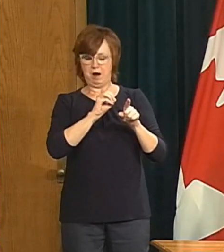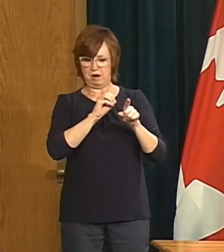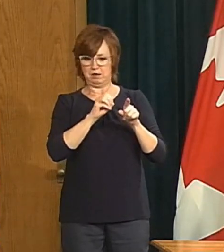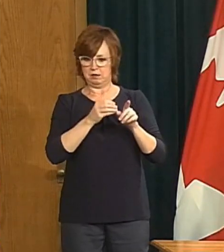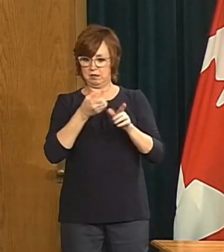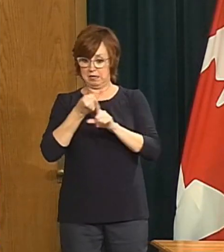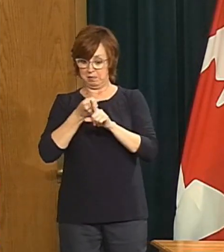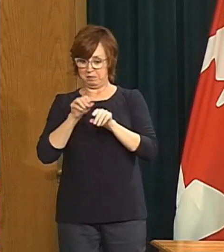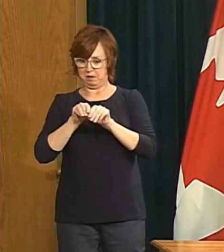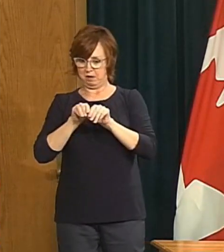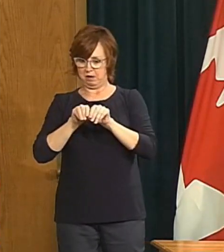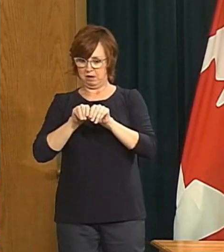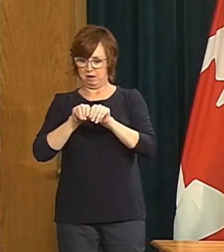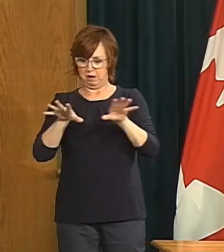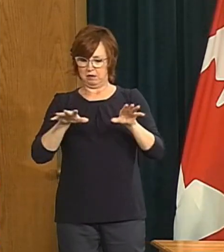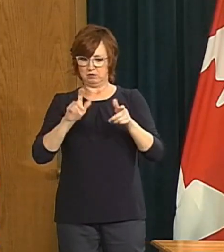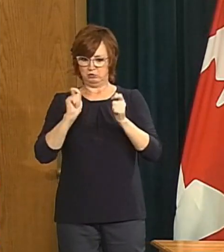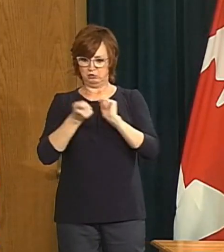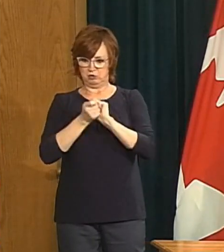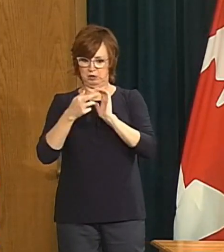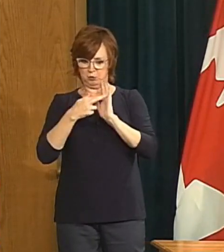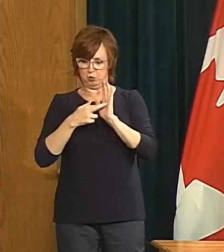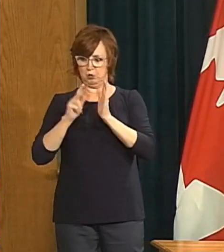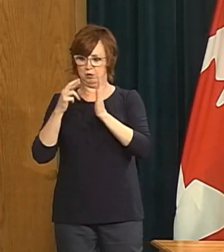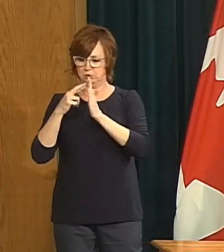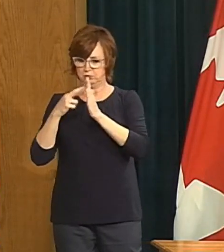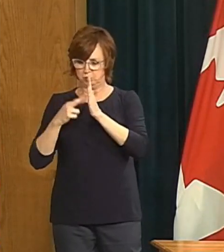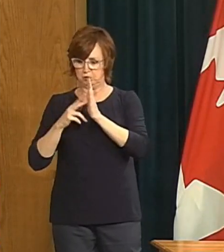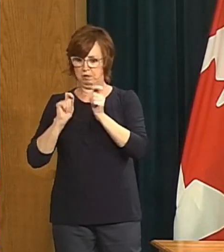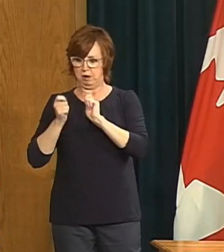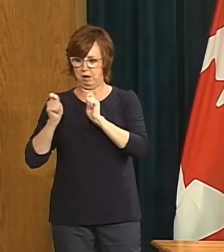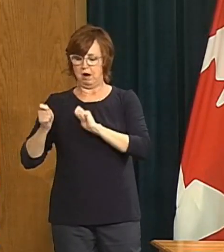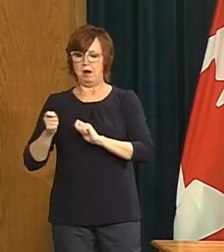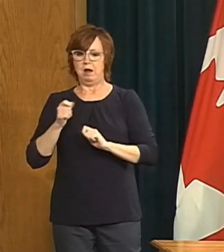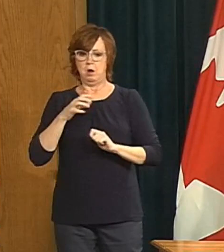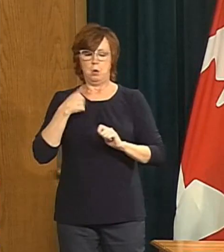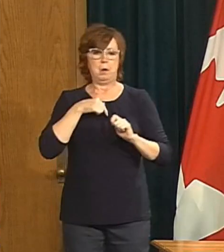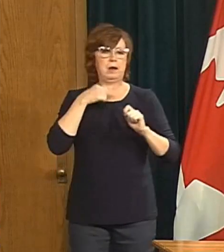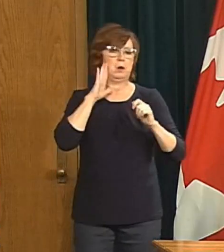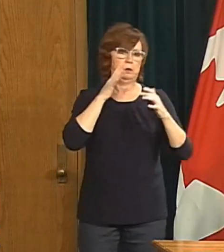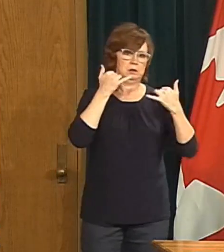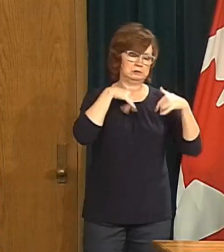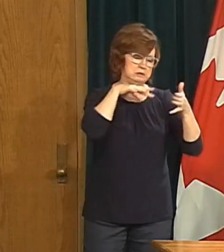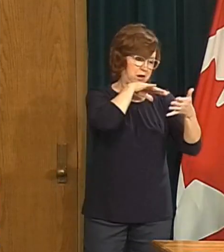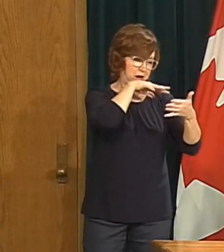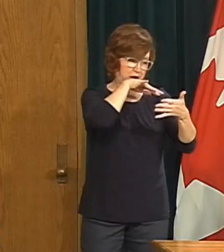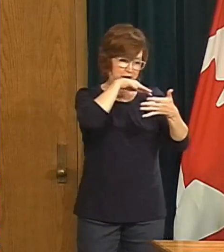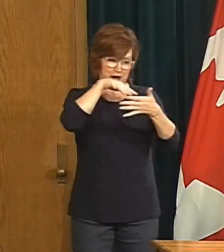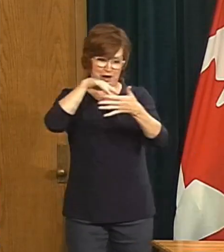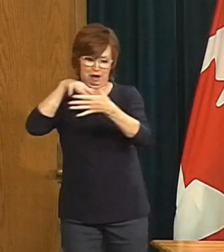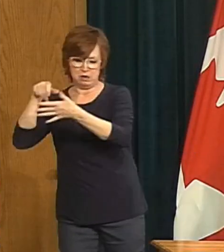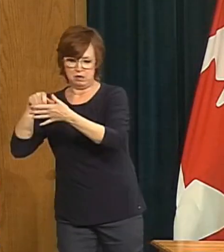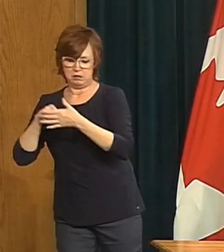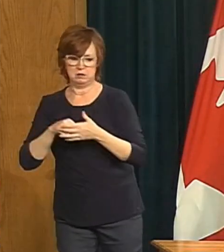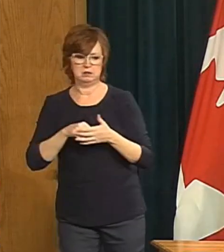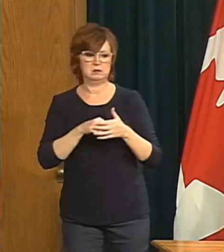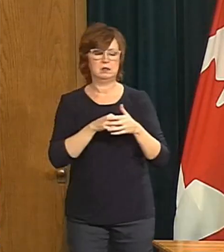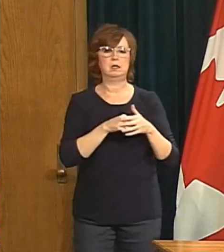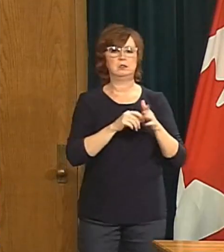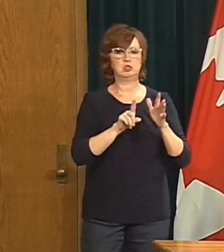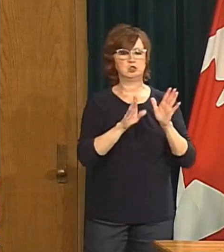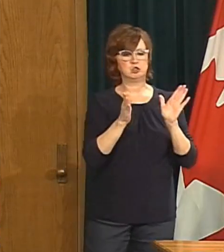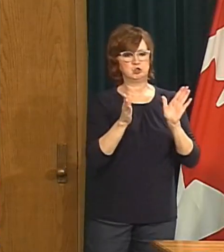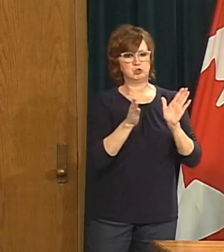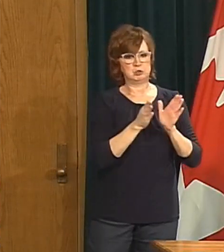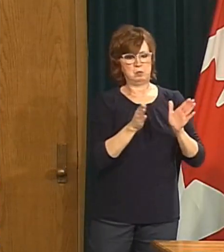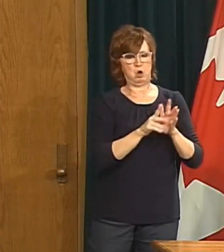economy. And so we are identifying which areas would be lowest risk for us to move on in the early days. And then there are also